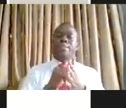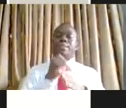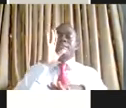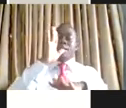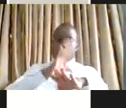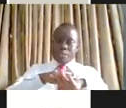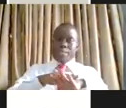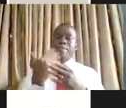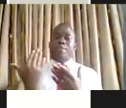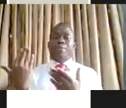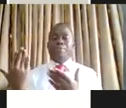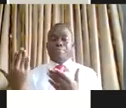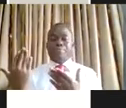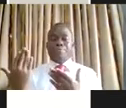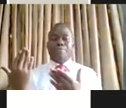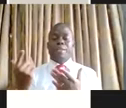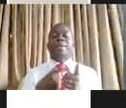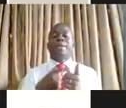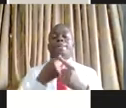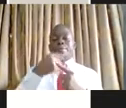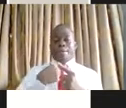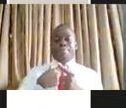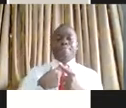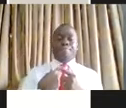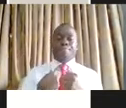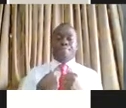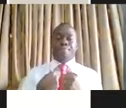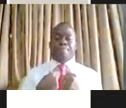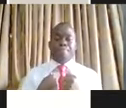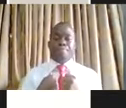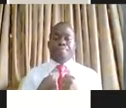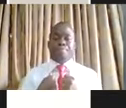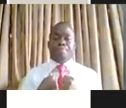development. Then there is the